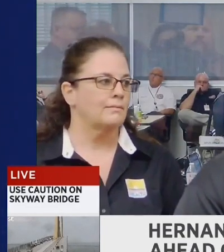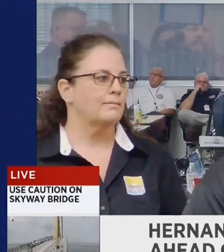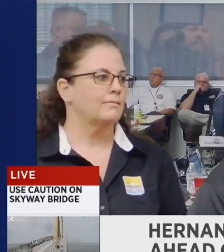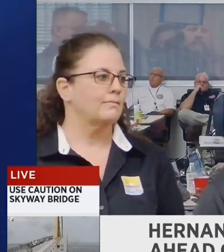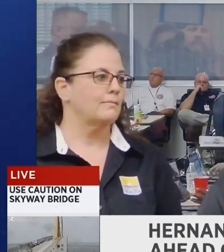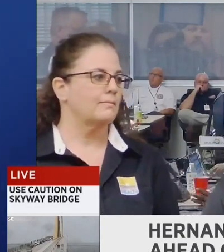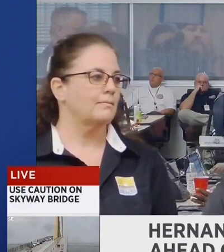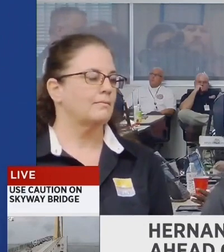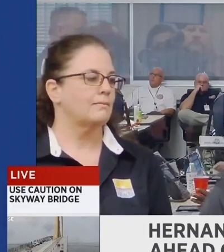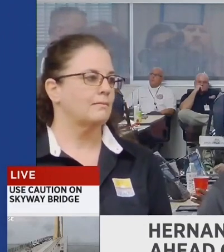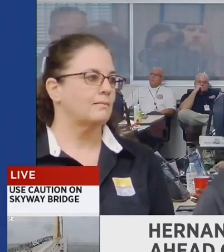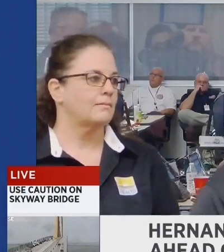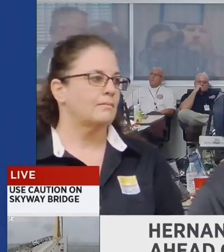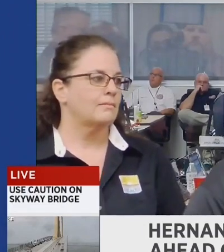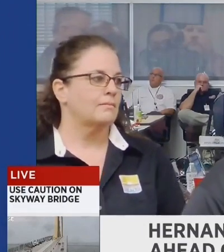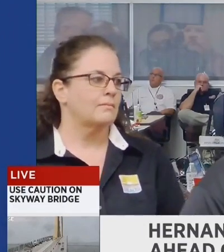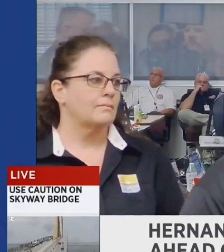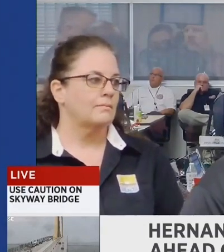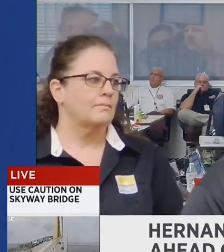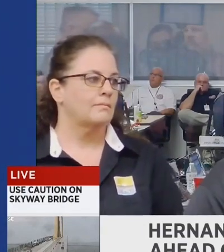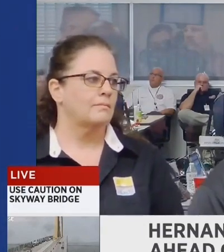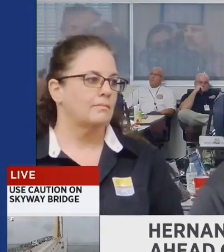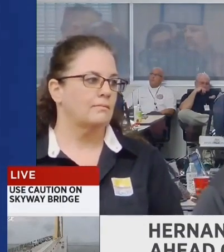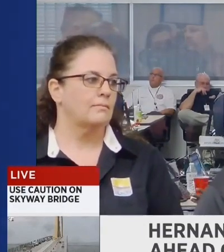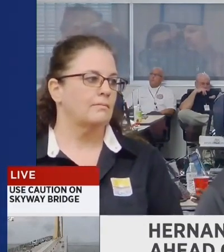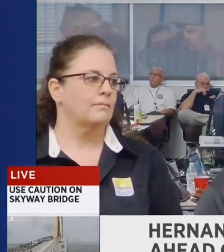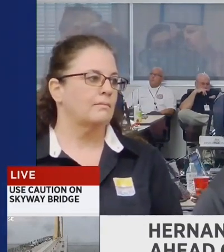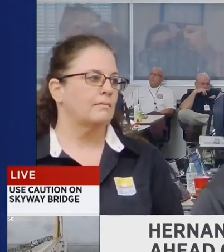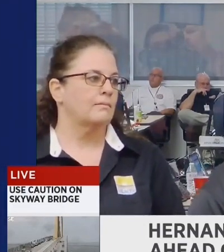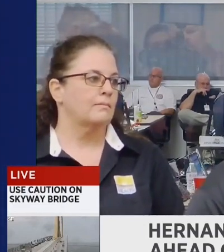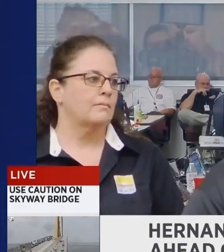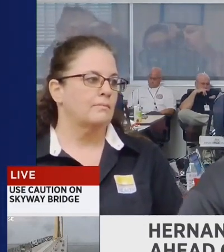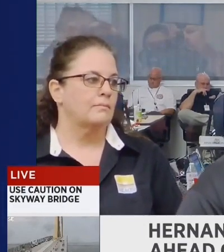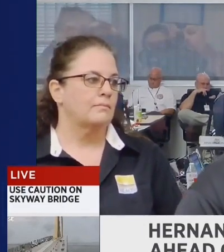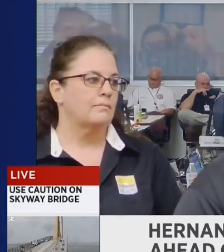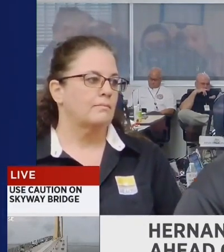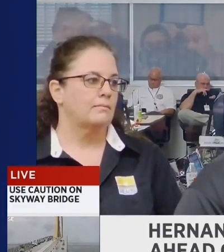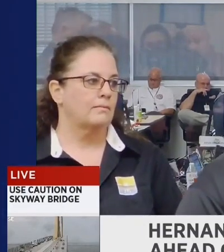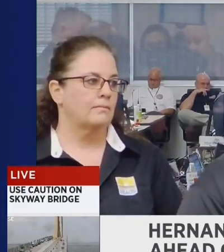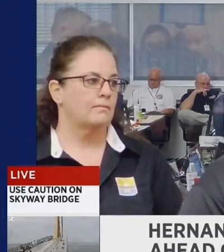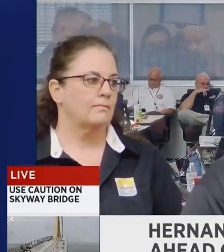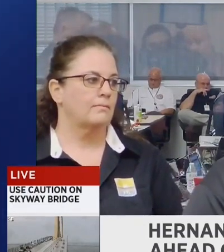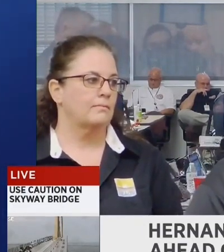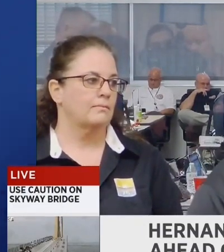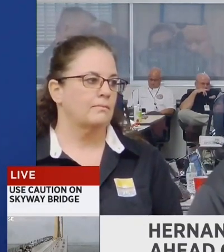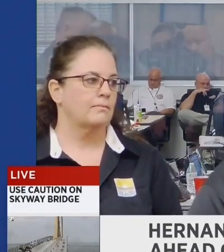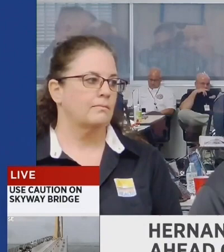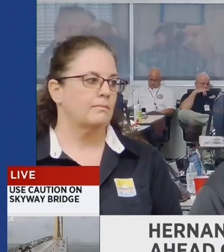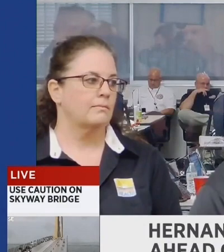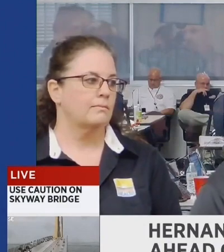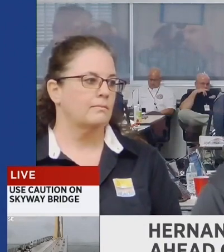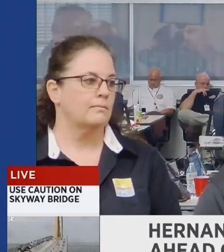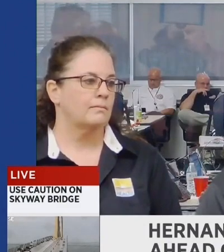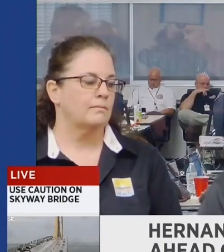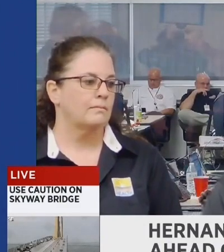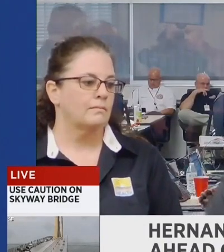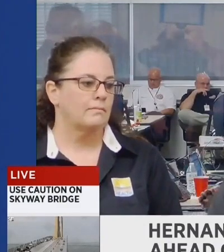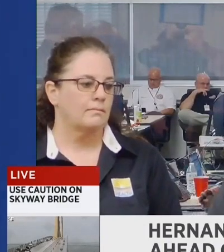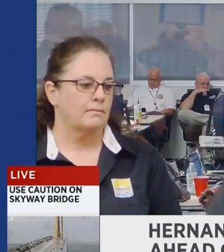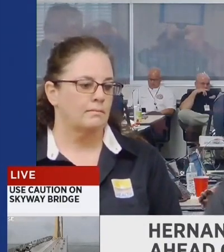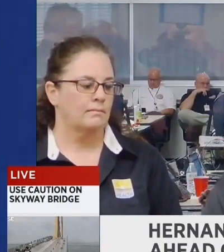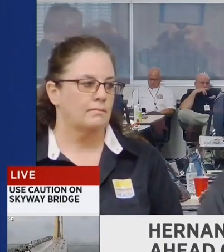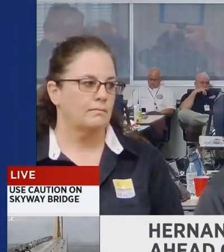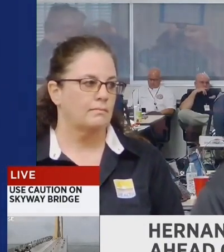You talked a little bit about people utilizing the shelters already. Can you give me an approximate of like what shelters look like for capacity right now? We